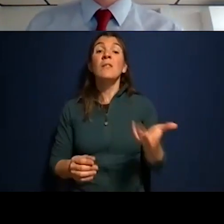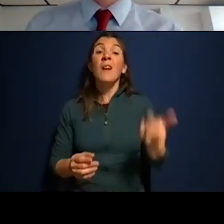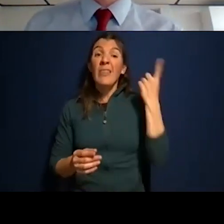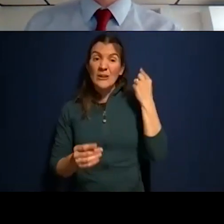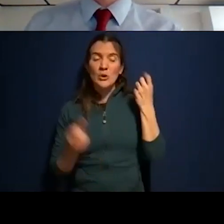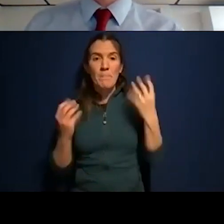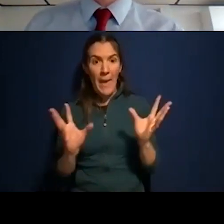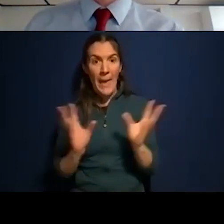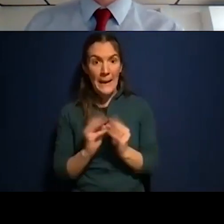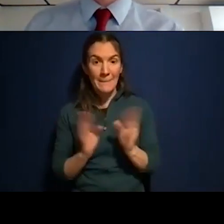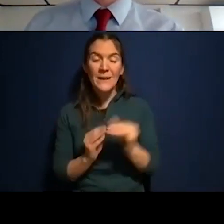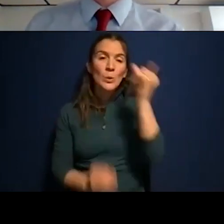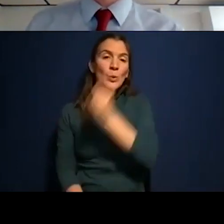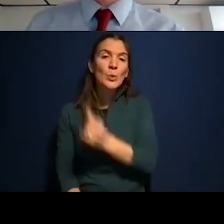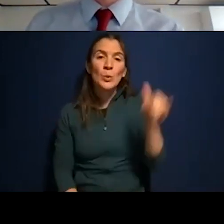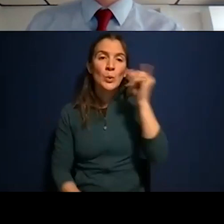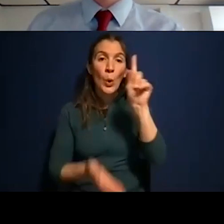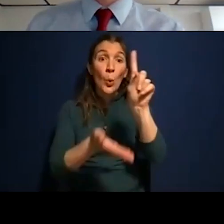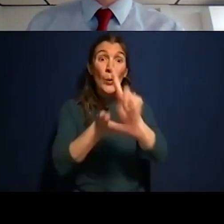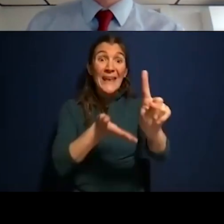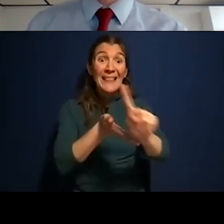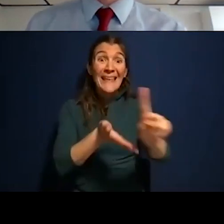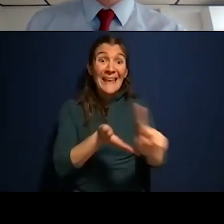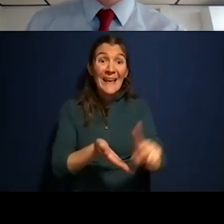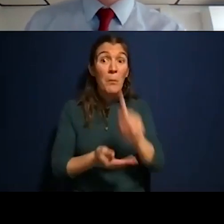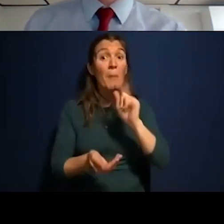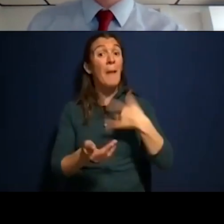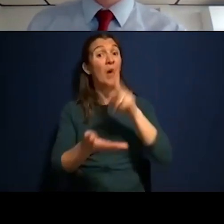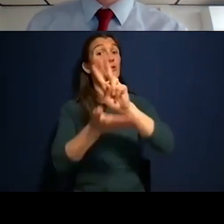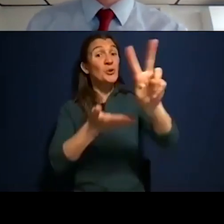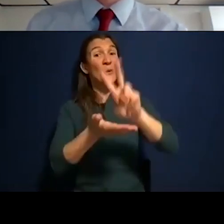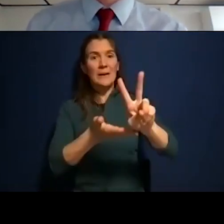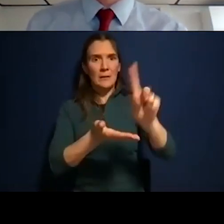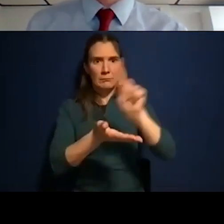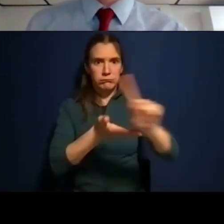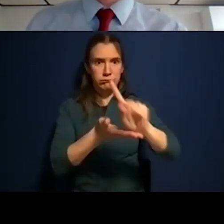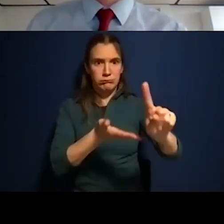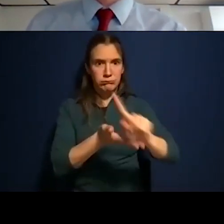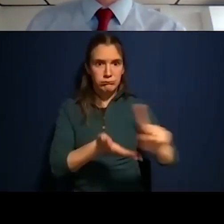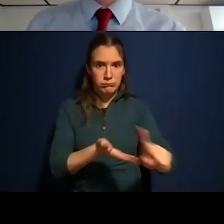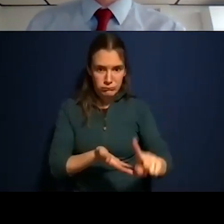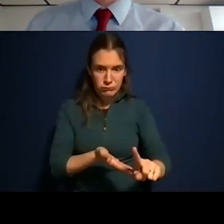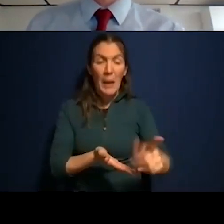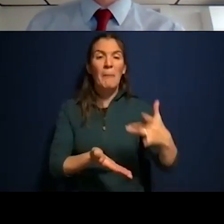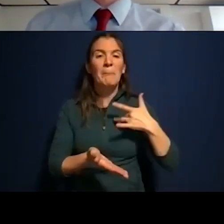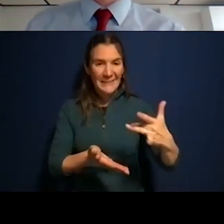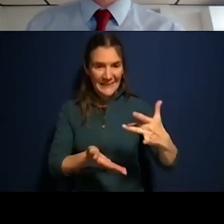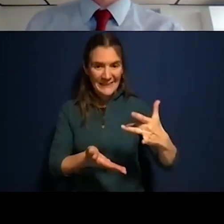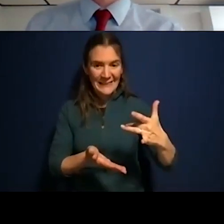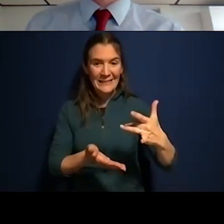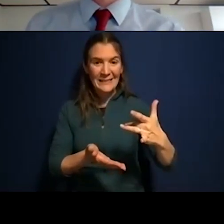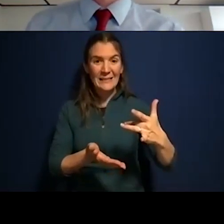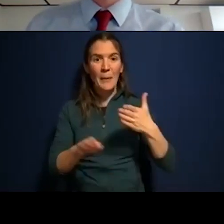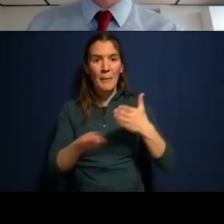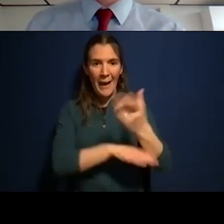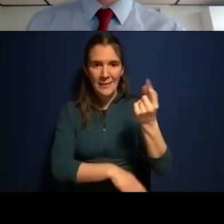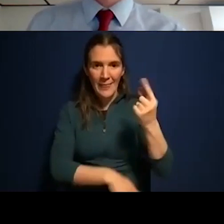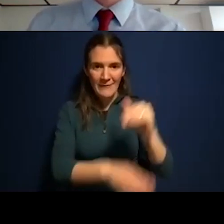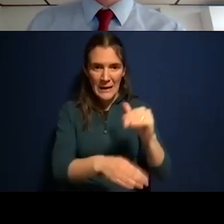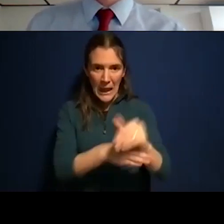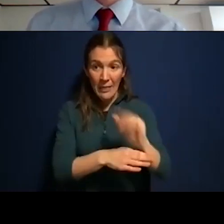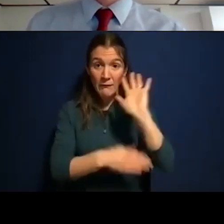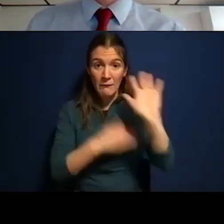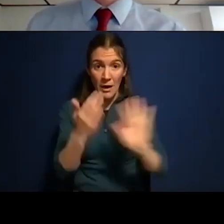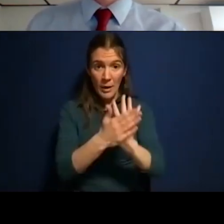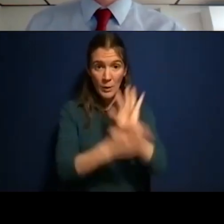year that were weekly instead of every other week, and that were consistently going to or past 11 o'clock at night.